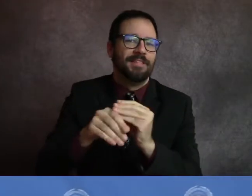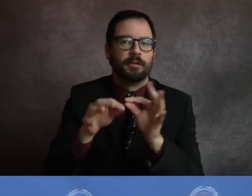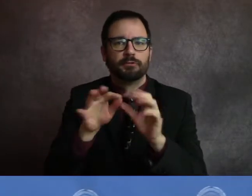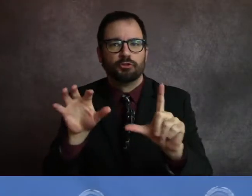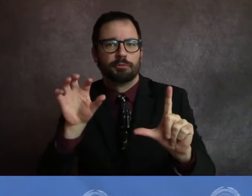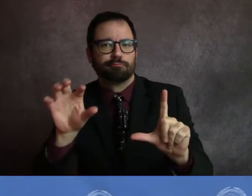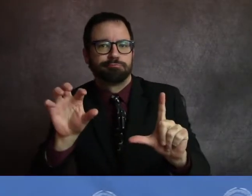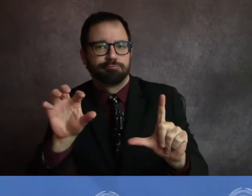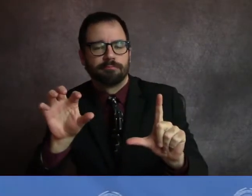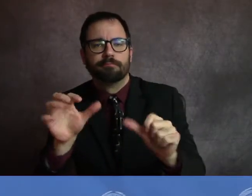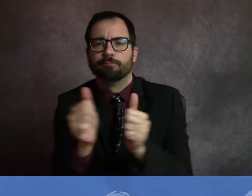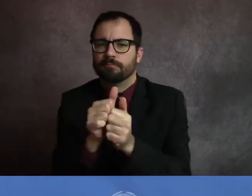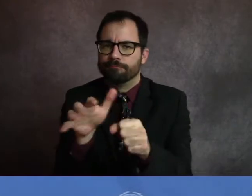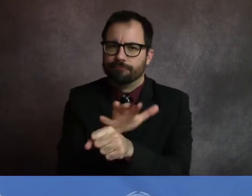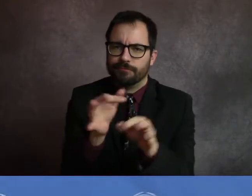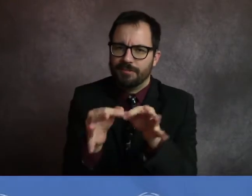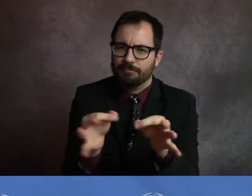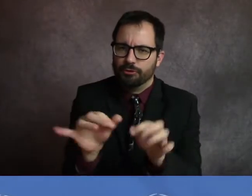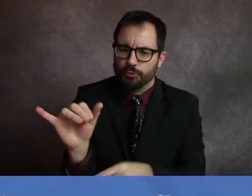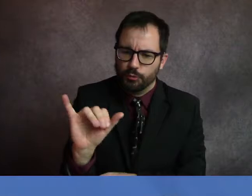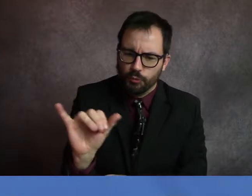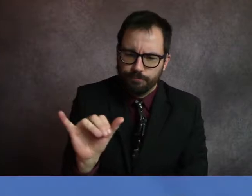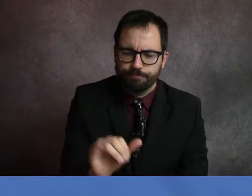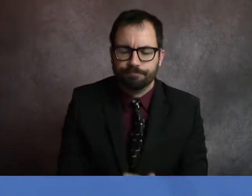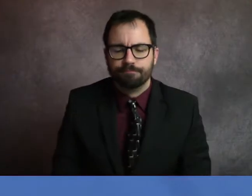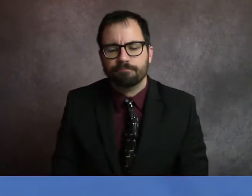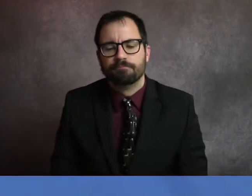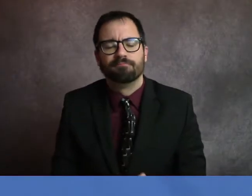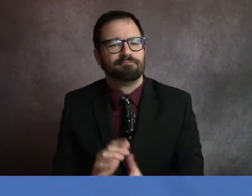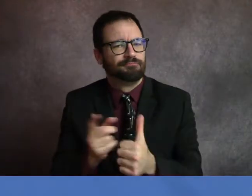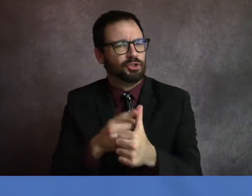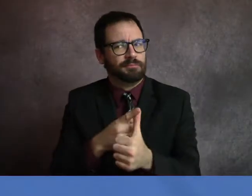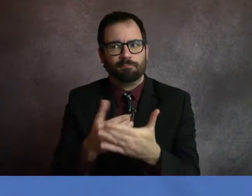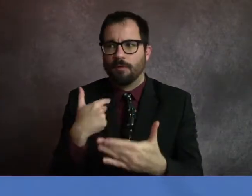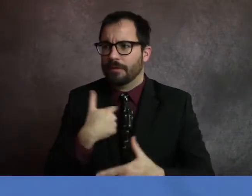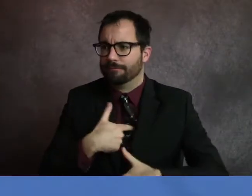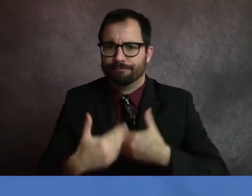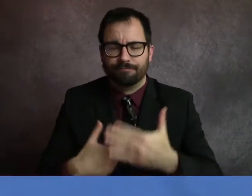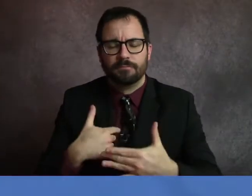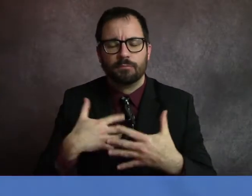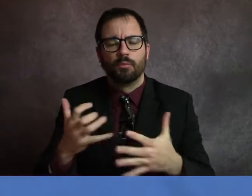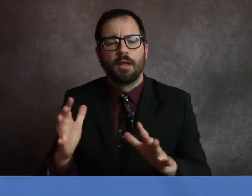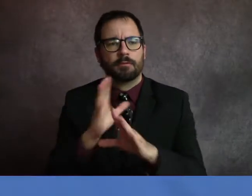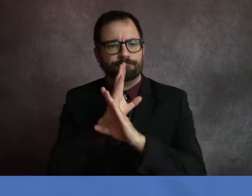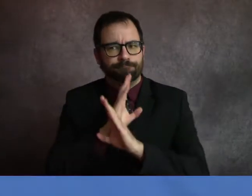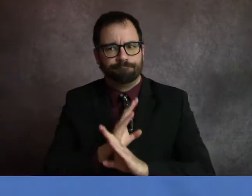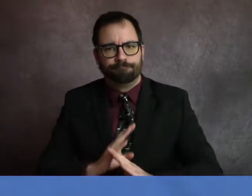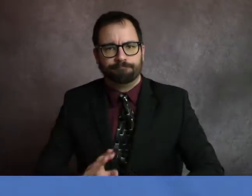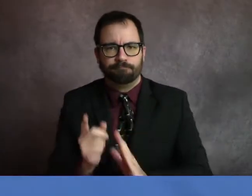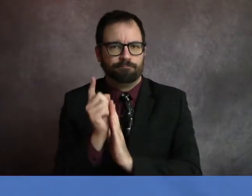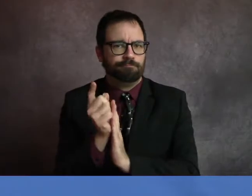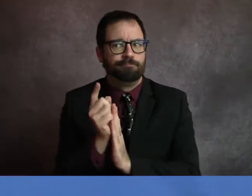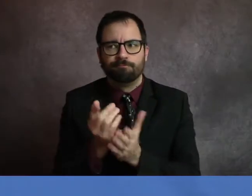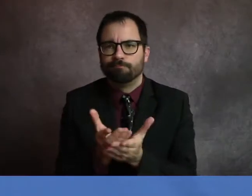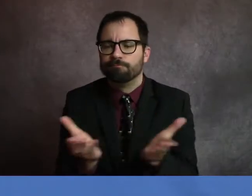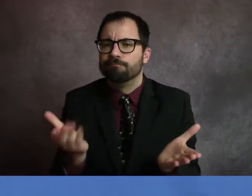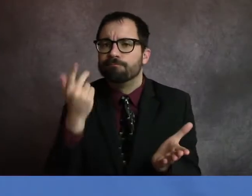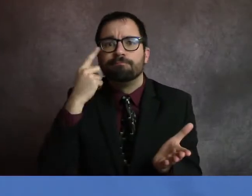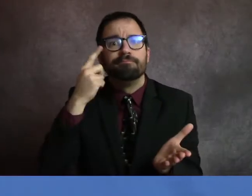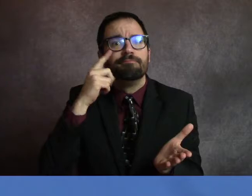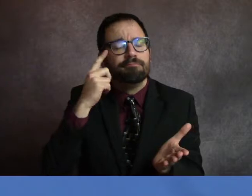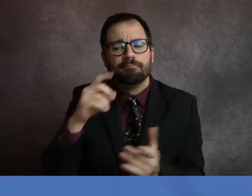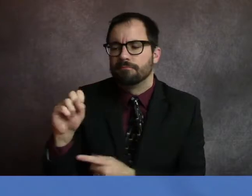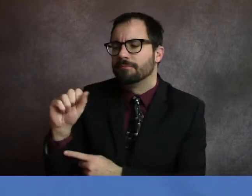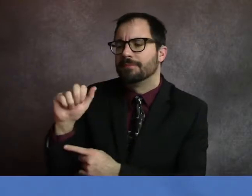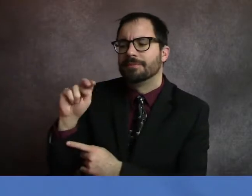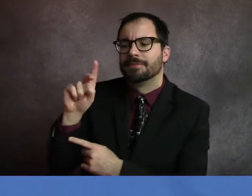have interpretation on video as well as full captioning, and we'll have it available by tomorrow for the press conference. I want to start just